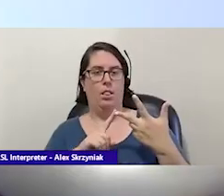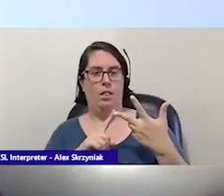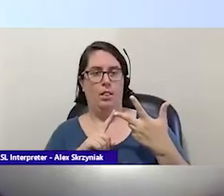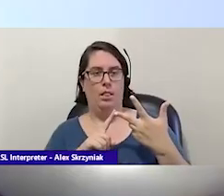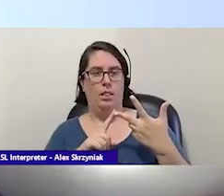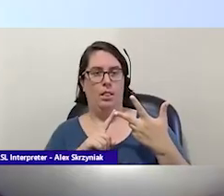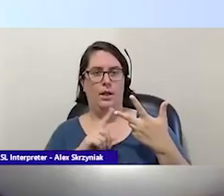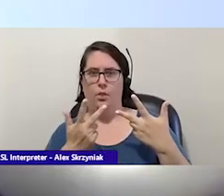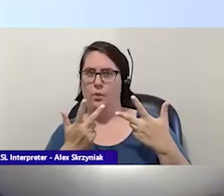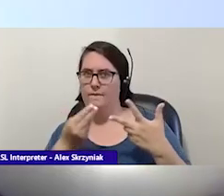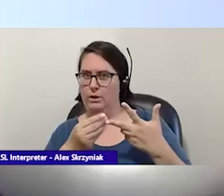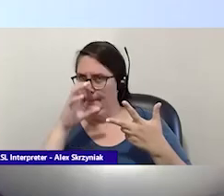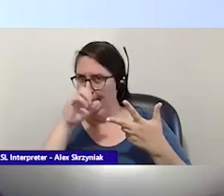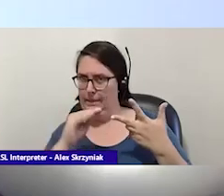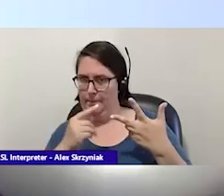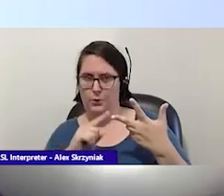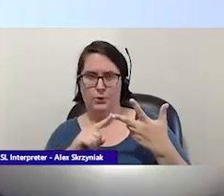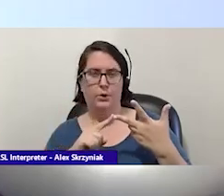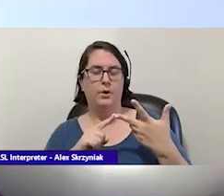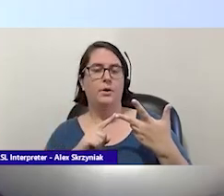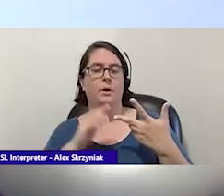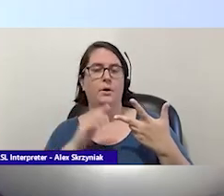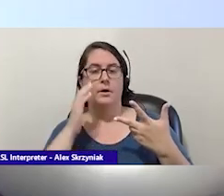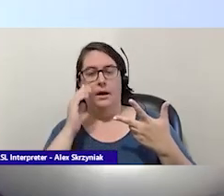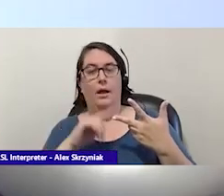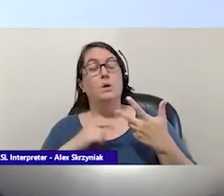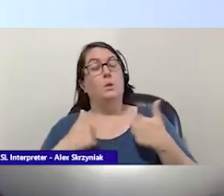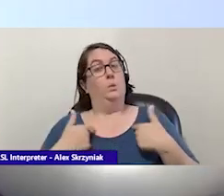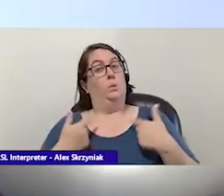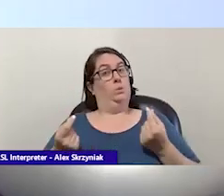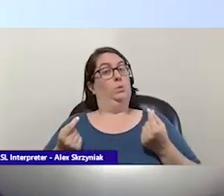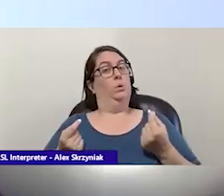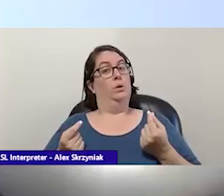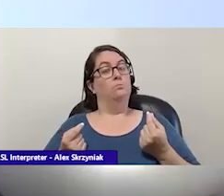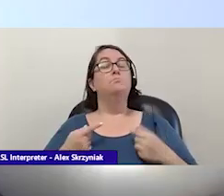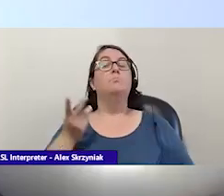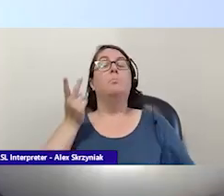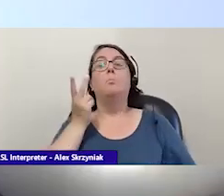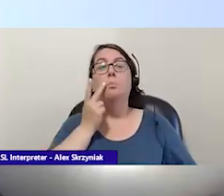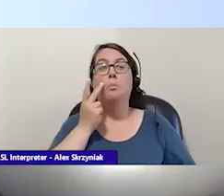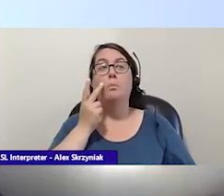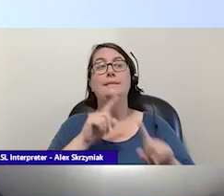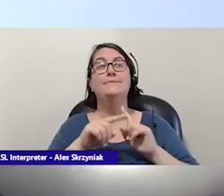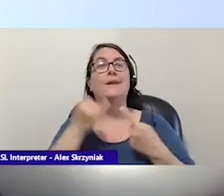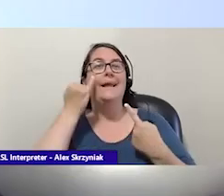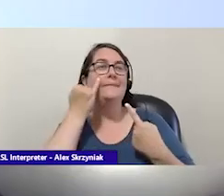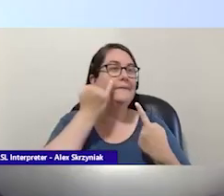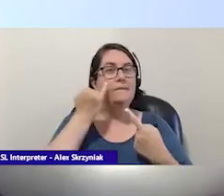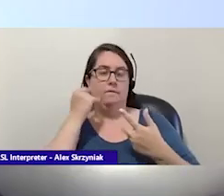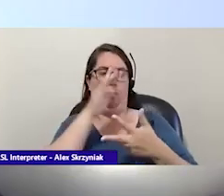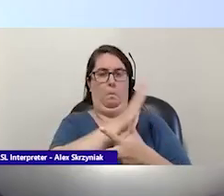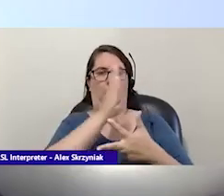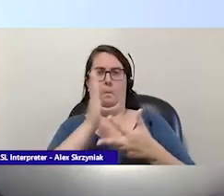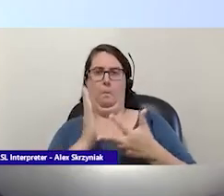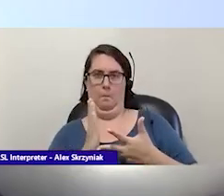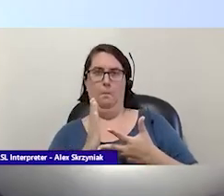And the way we dealt with them was to construct some variables for each of the types.